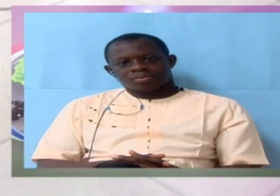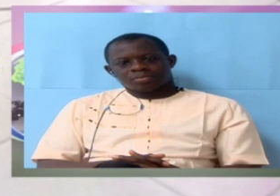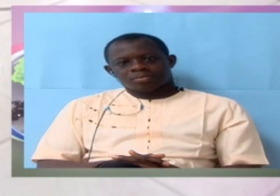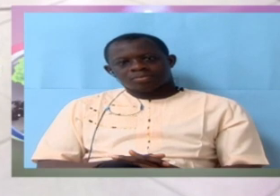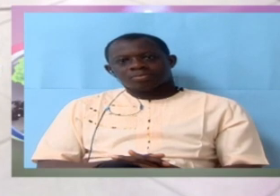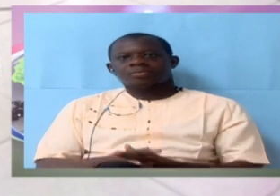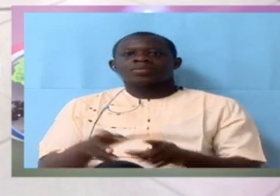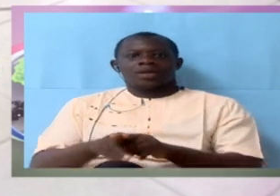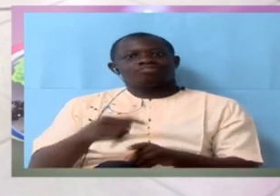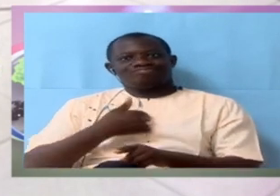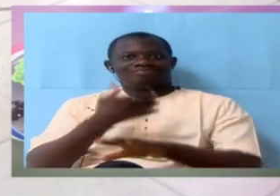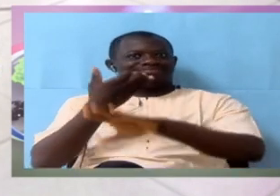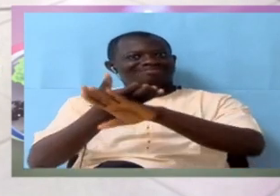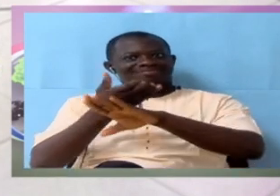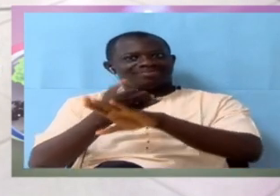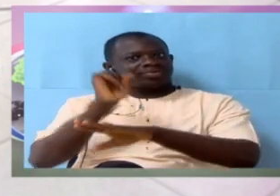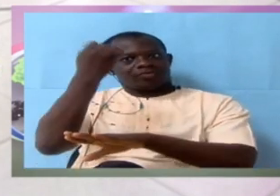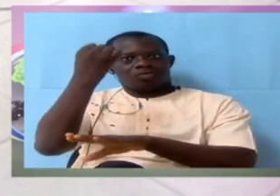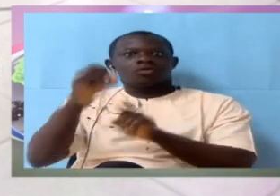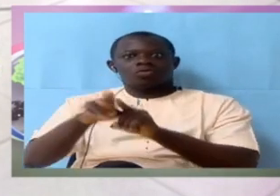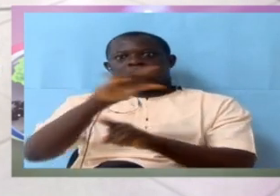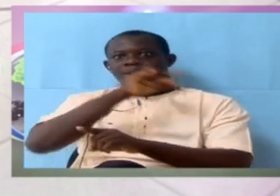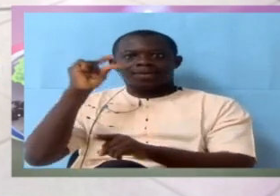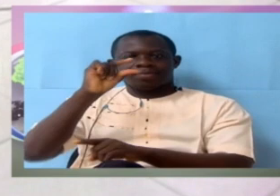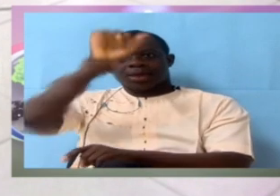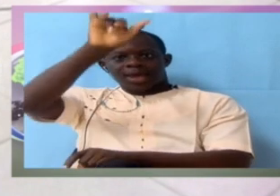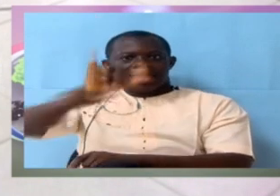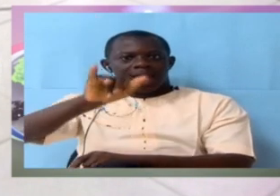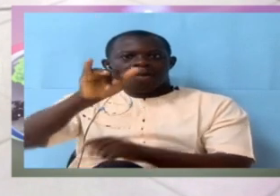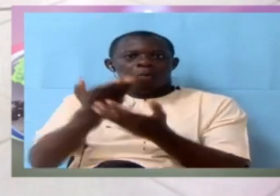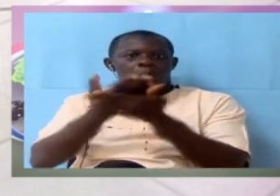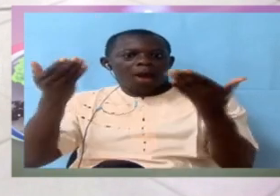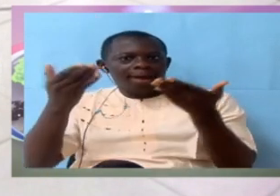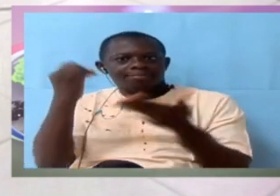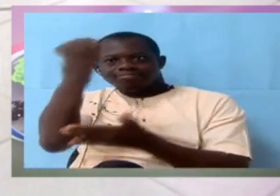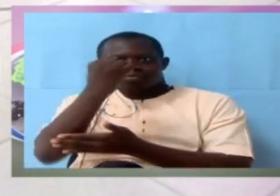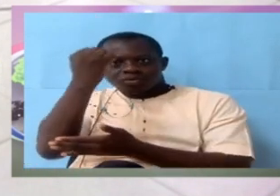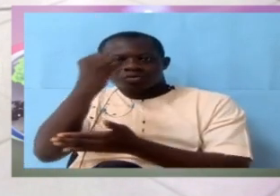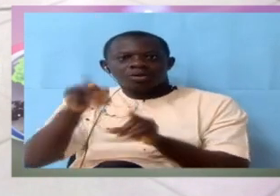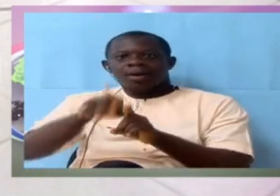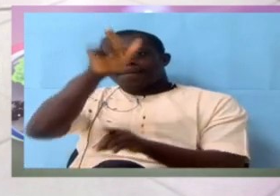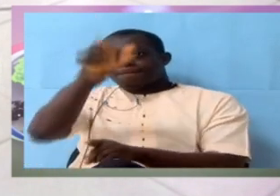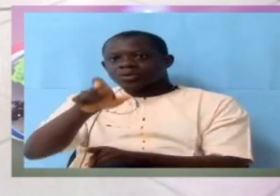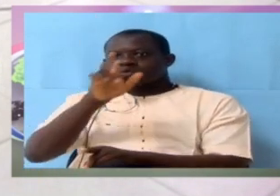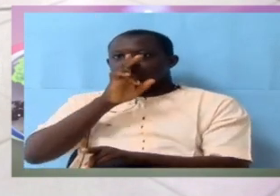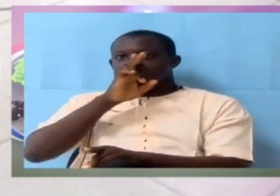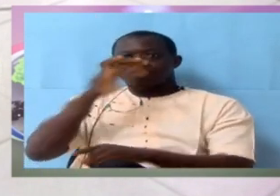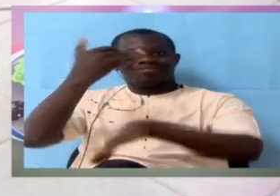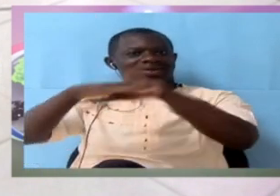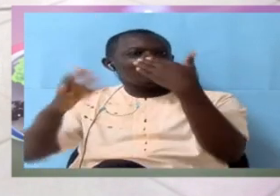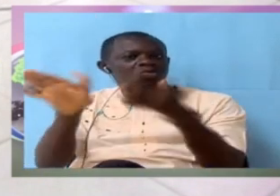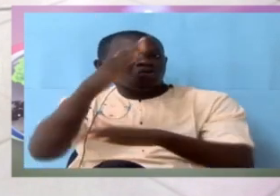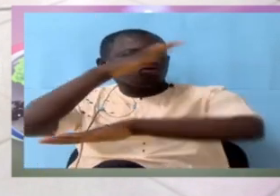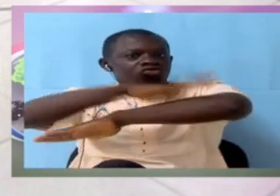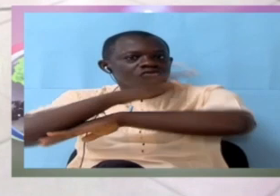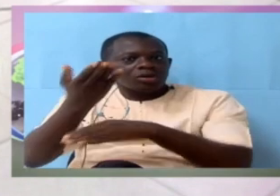Well, I'll find it difficult to name the year because as somebody who is not literate,